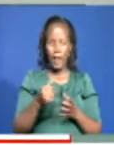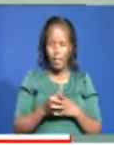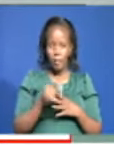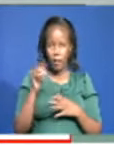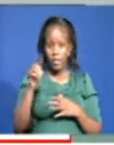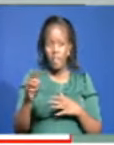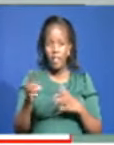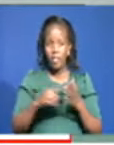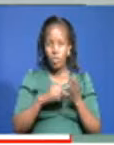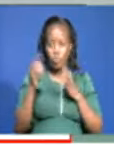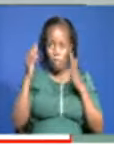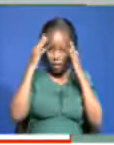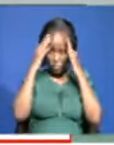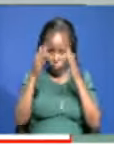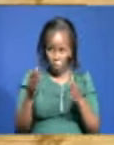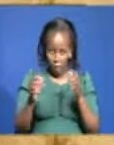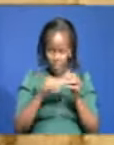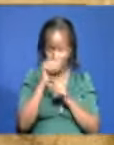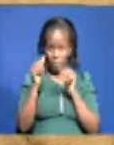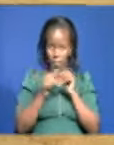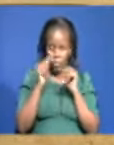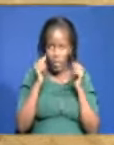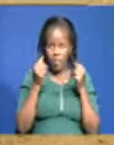on Maulidi festivities.